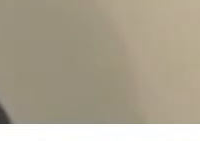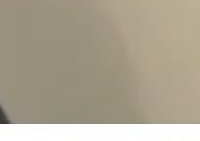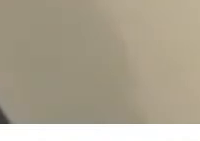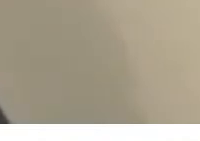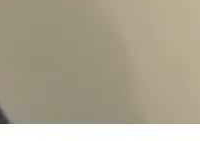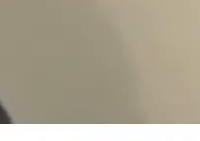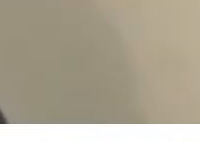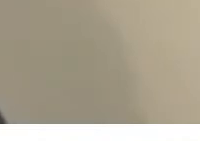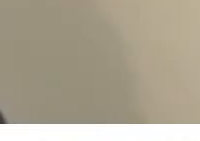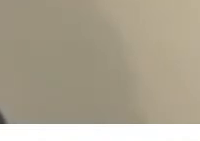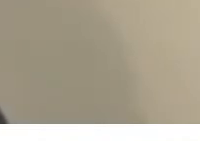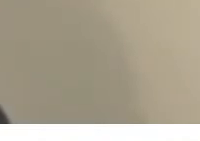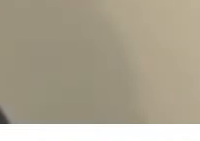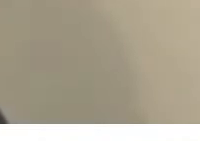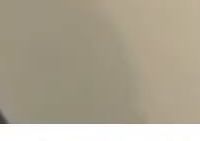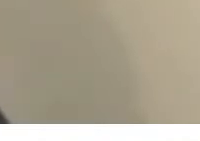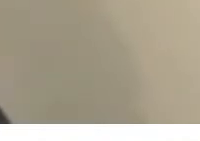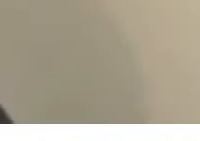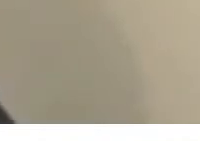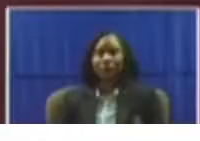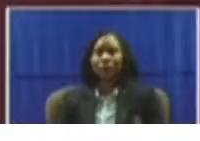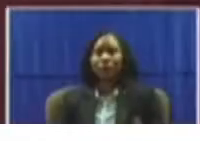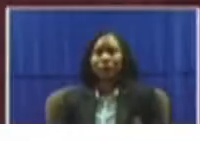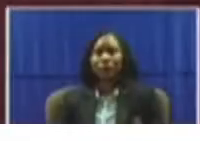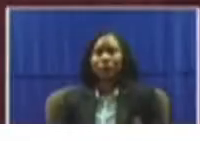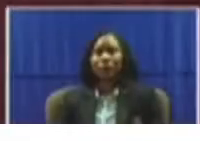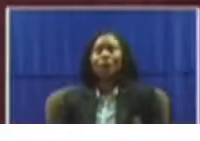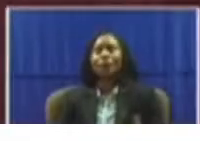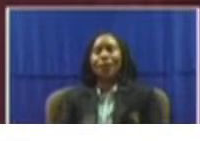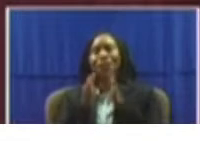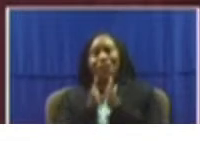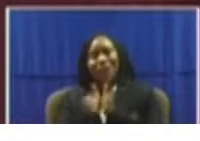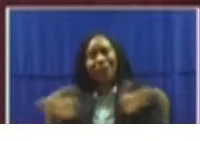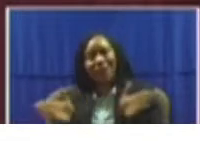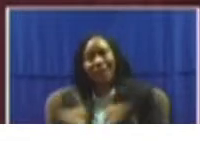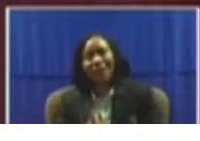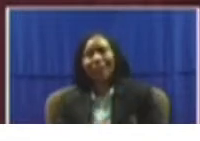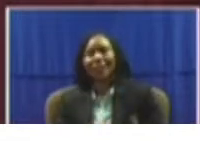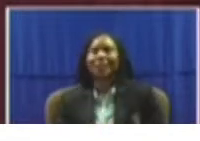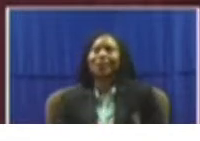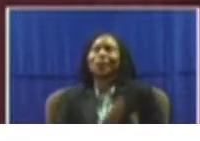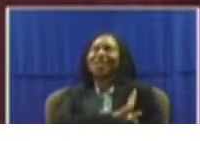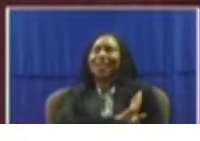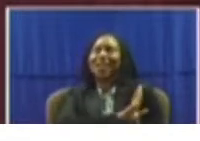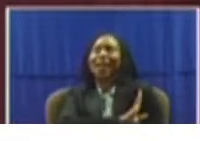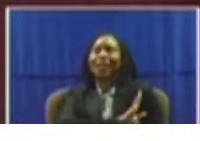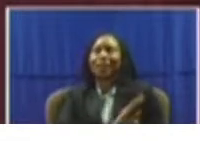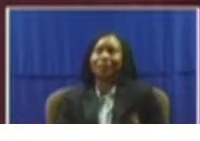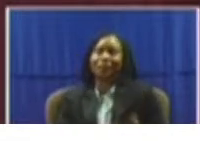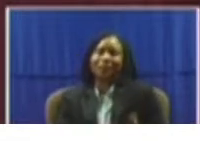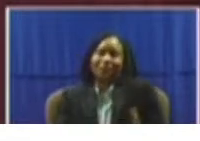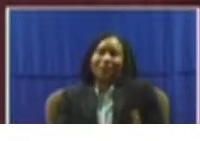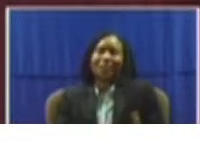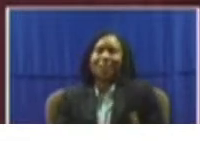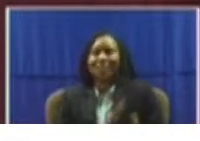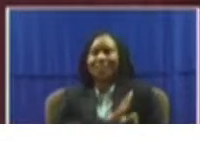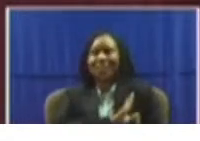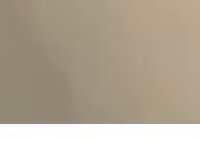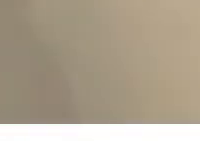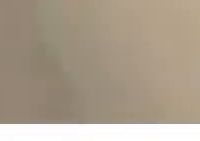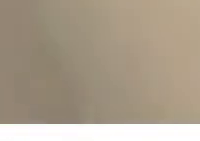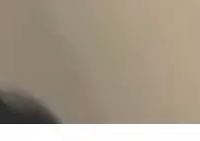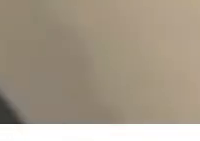House, imali ye-Shell. General, your time has expired. Support the